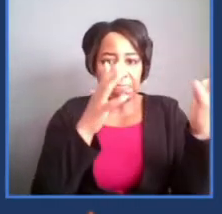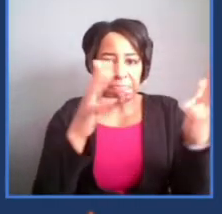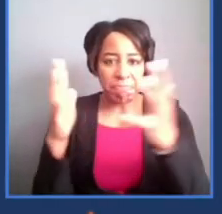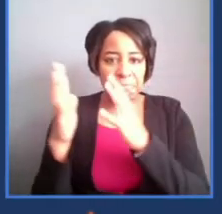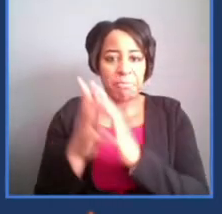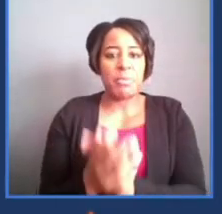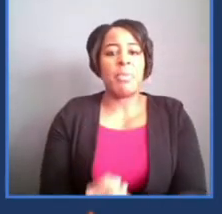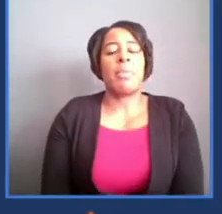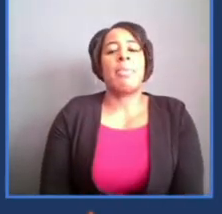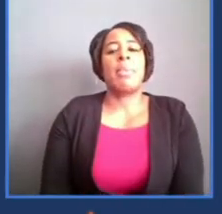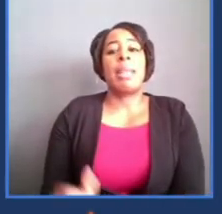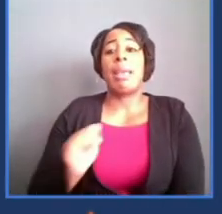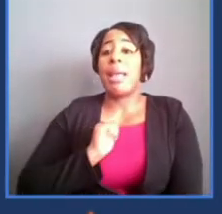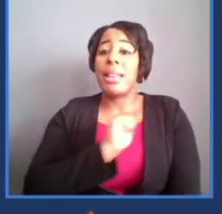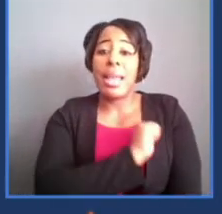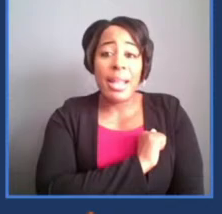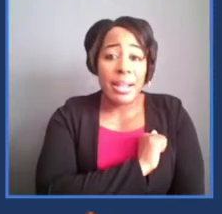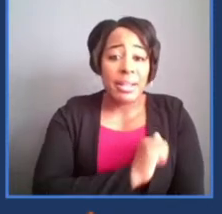Atlanta.